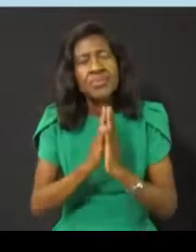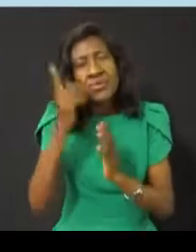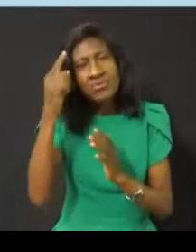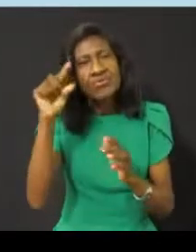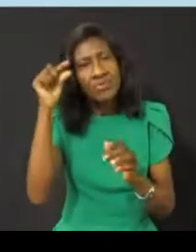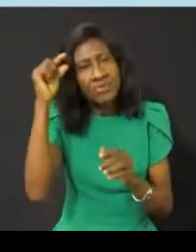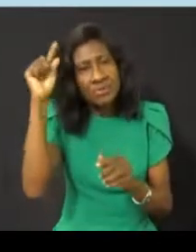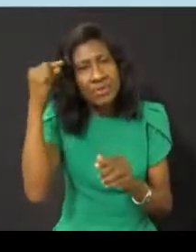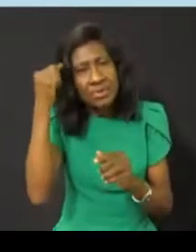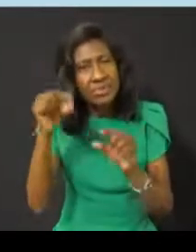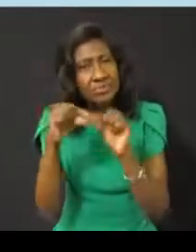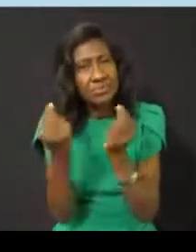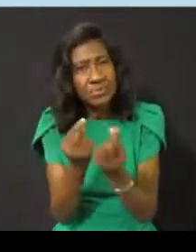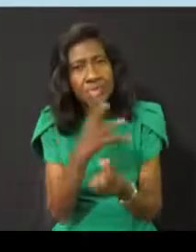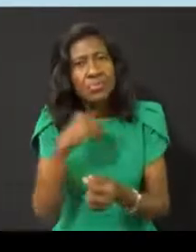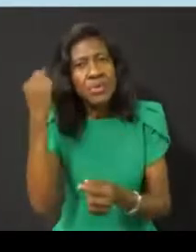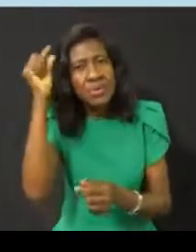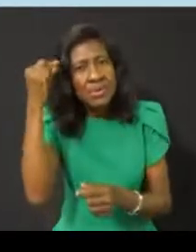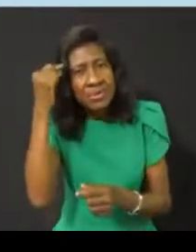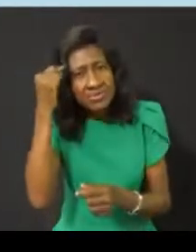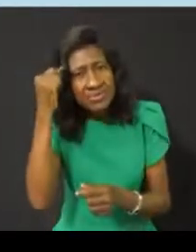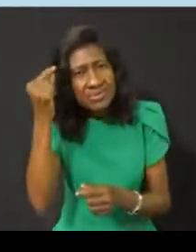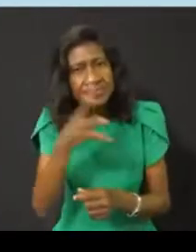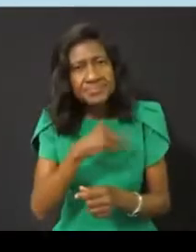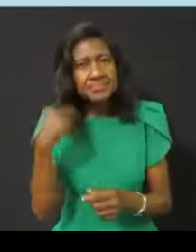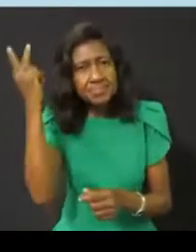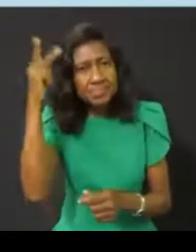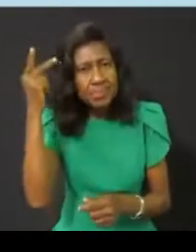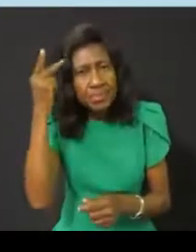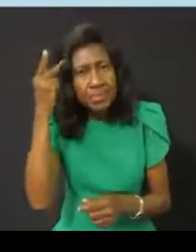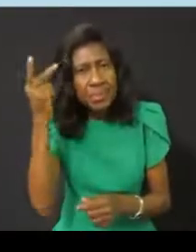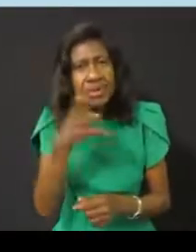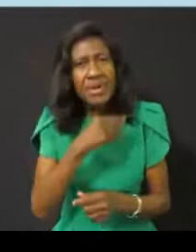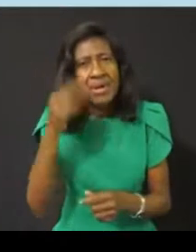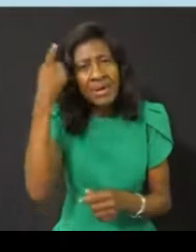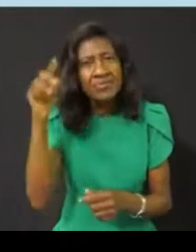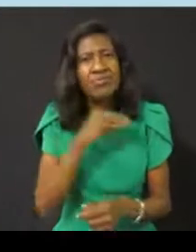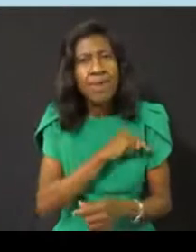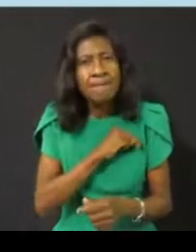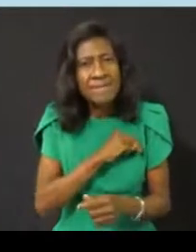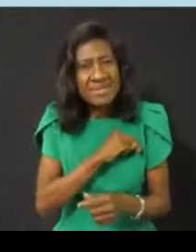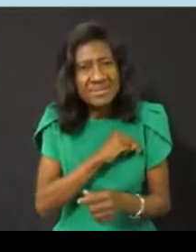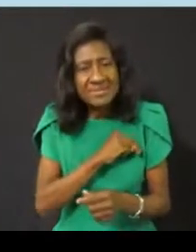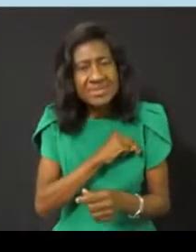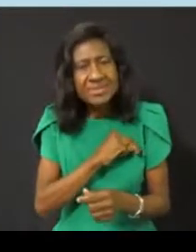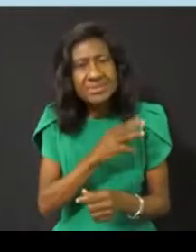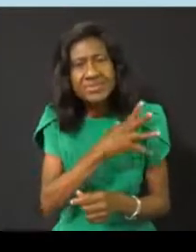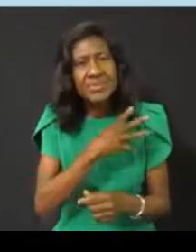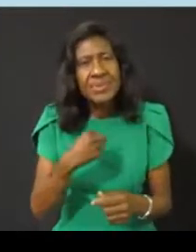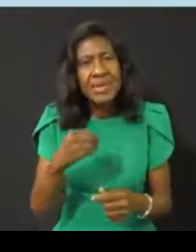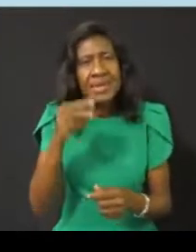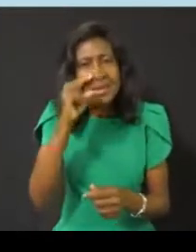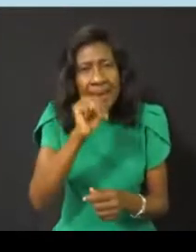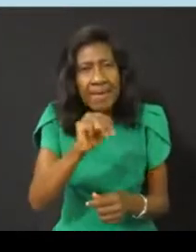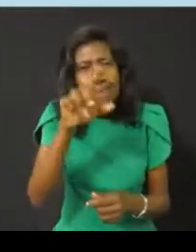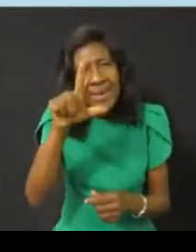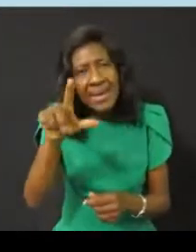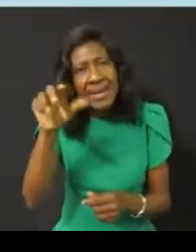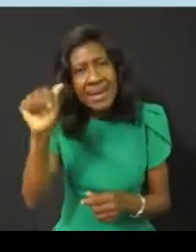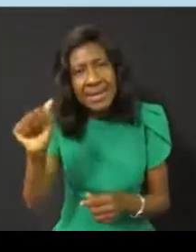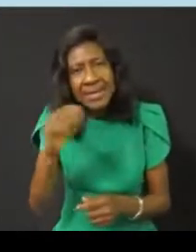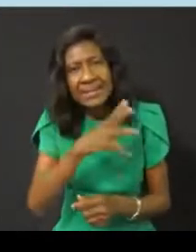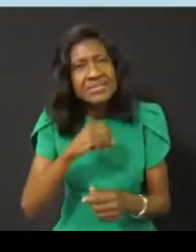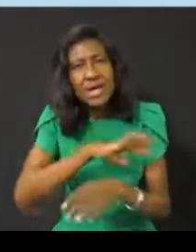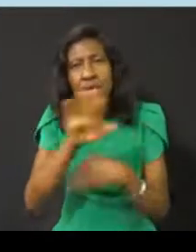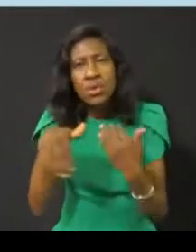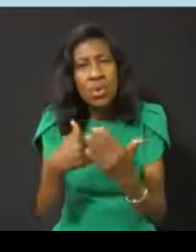government, for our governor, and for our premier, and for our ministers of state, and for our MLAs, and for